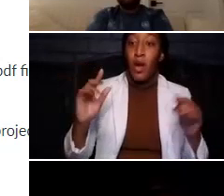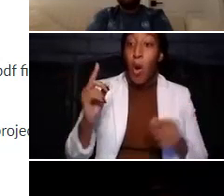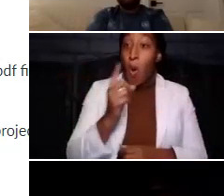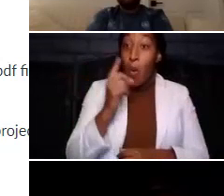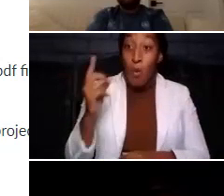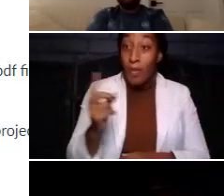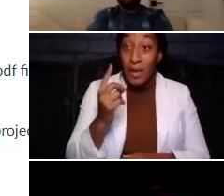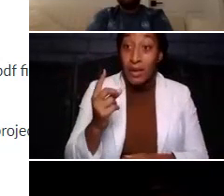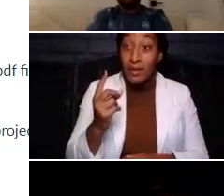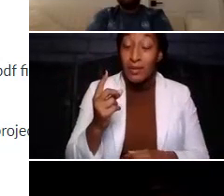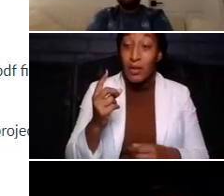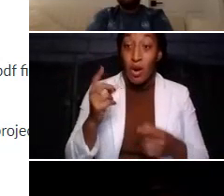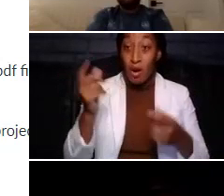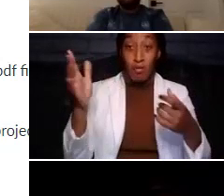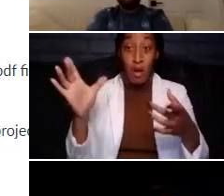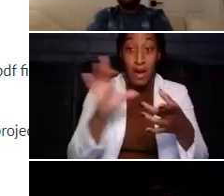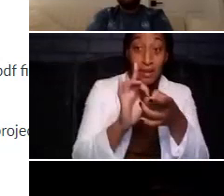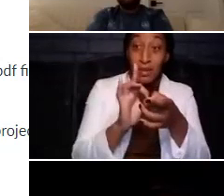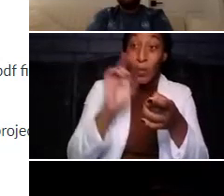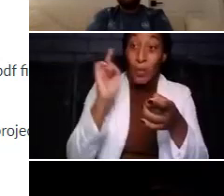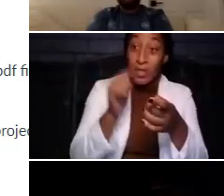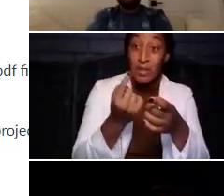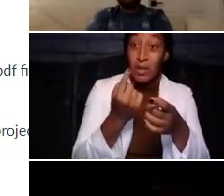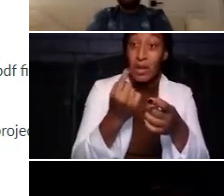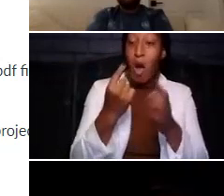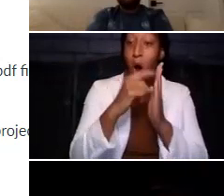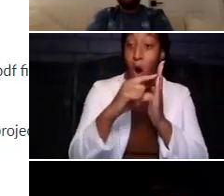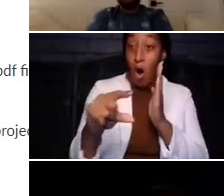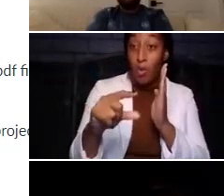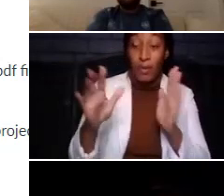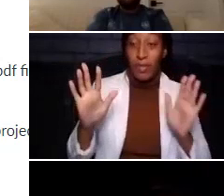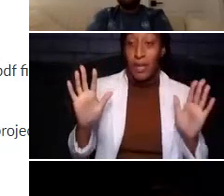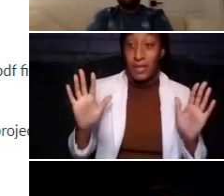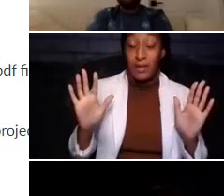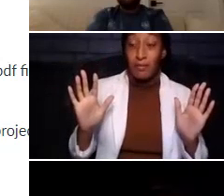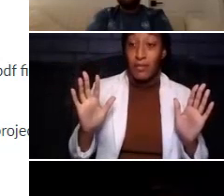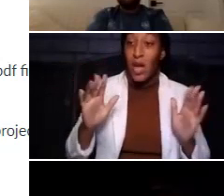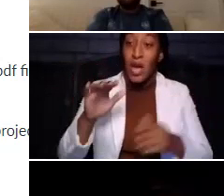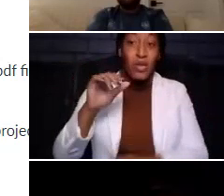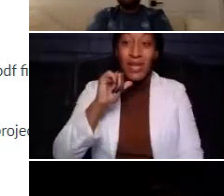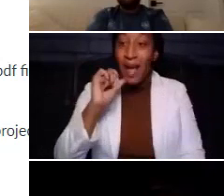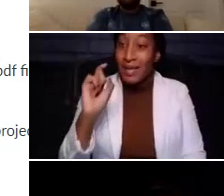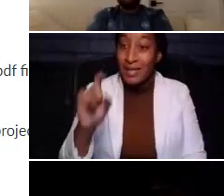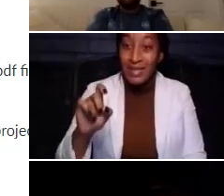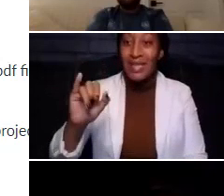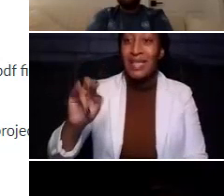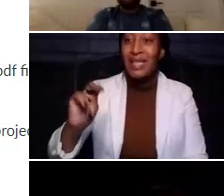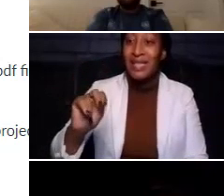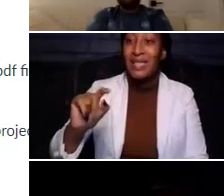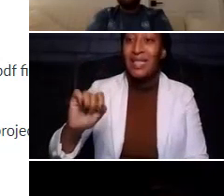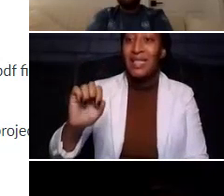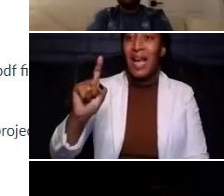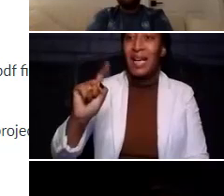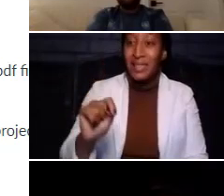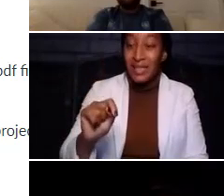listed in your first sentence. So you don't need to use in-text citations, okay? If you